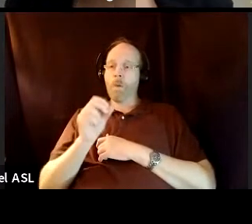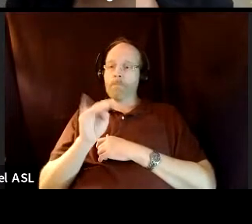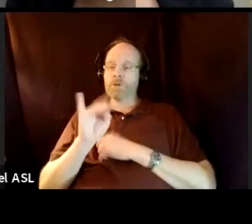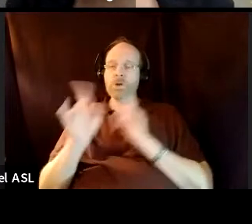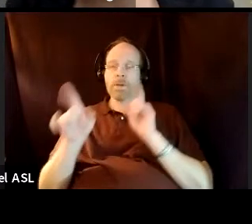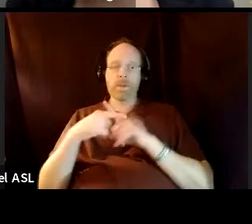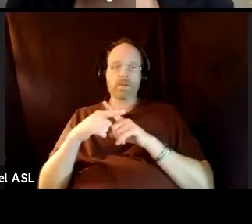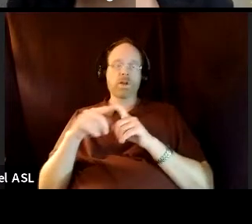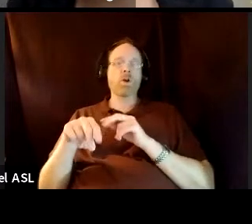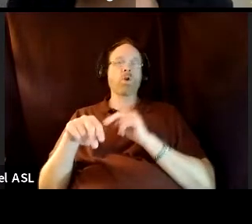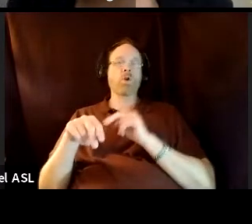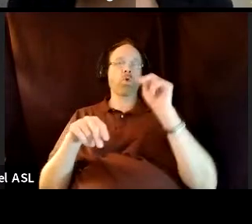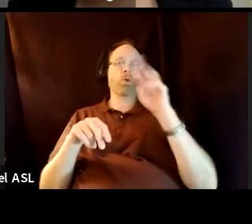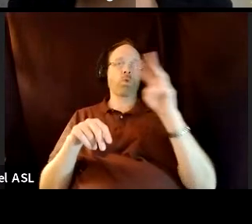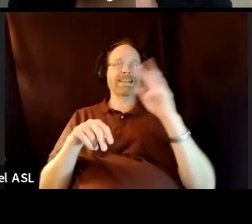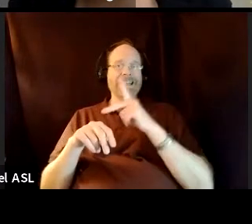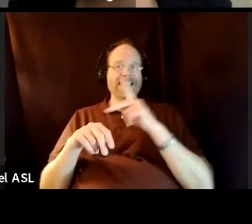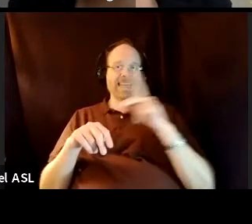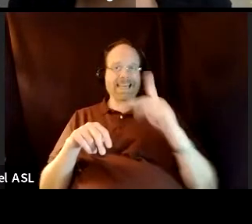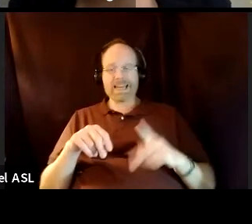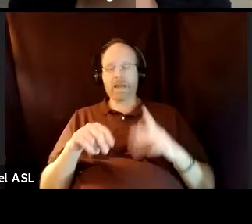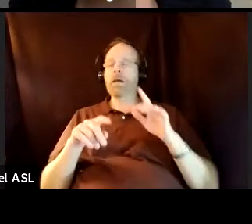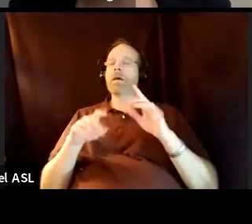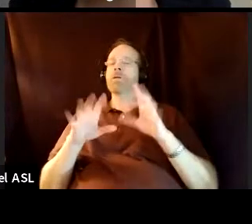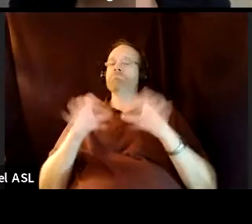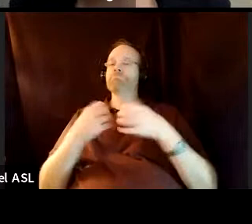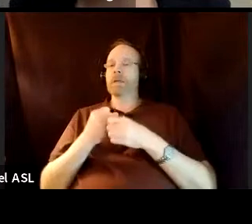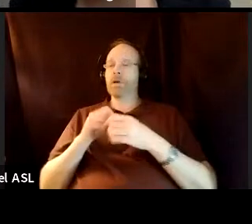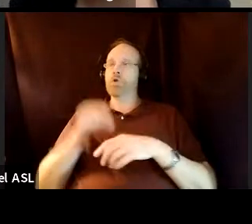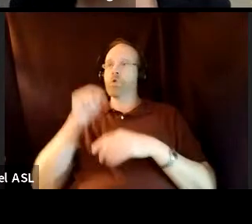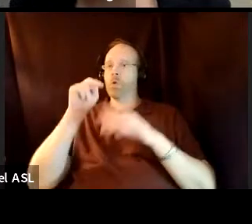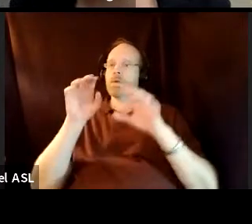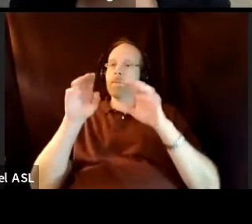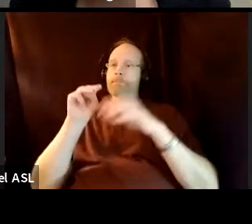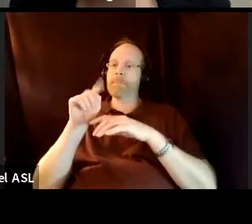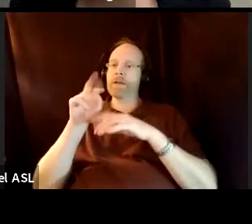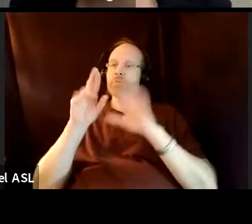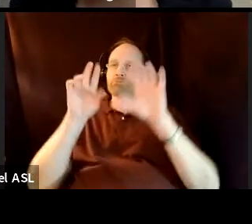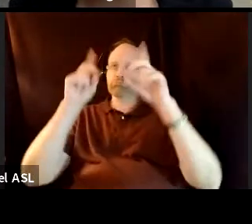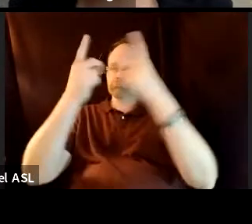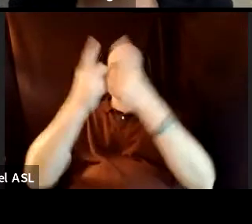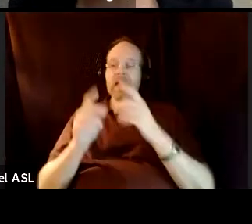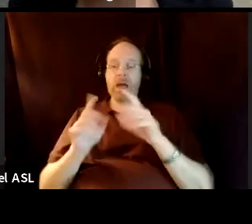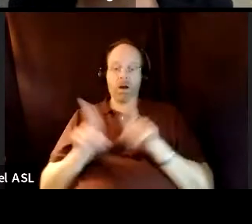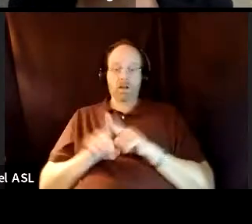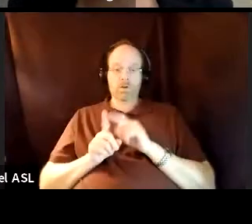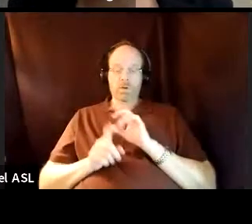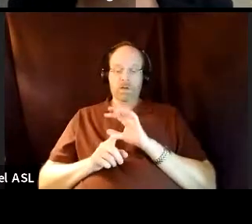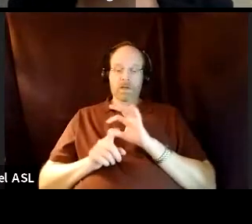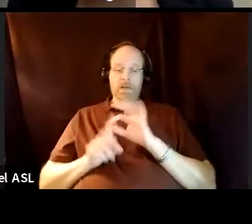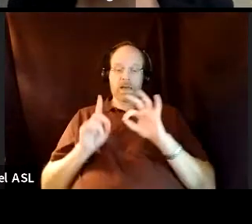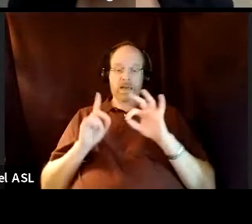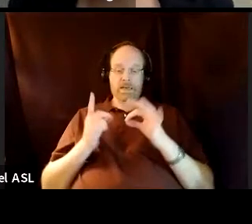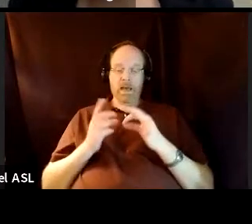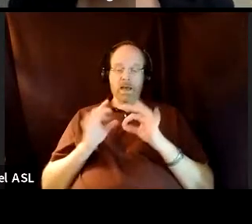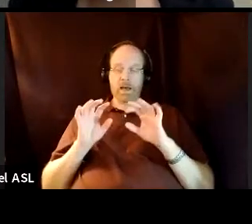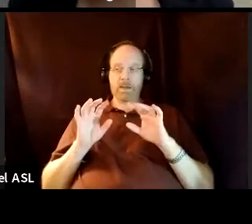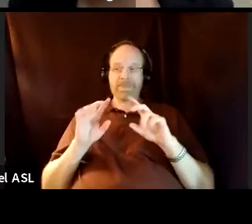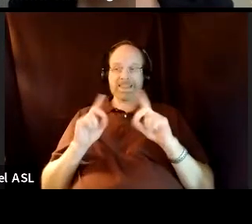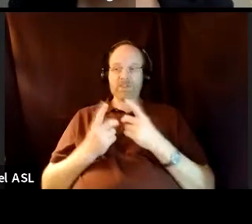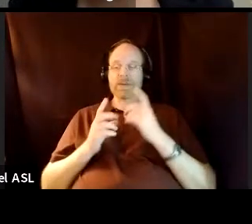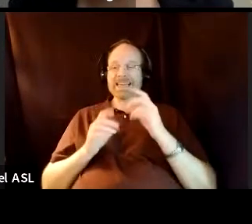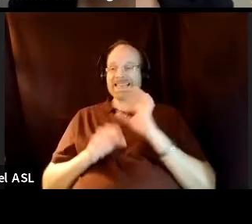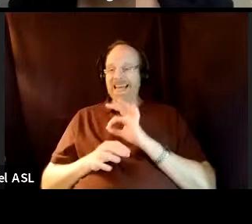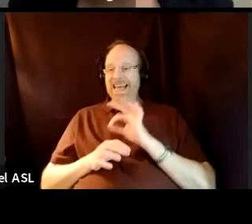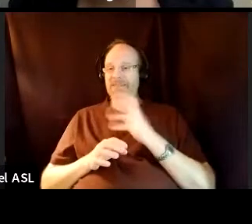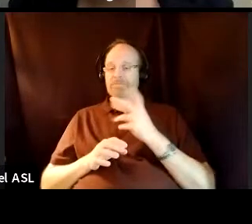King, to populate a compact North Metro district. District 9 would similarly be a South Metro district composed of mainly